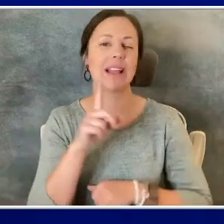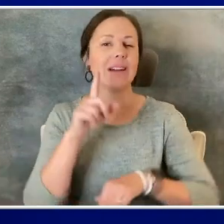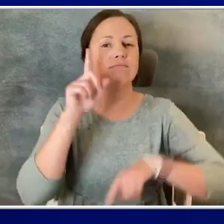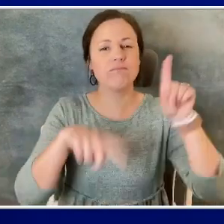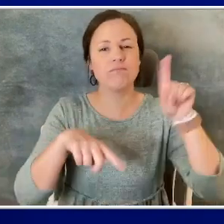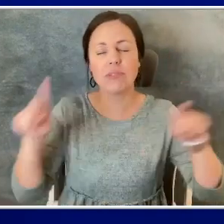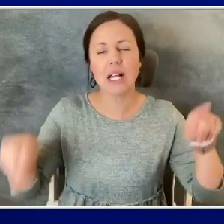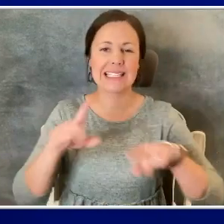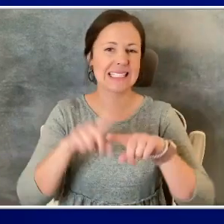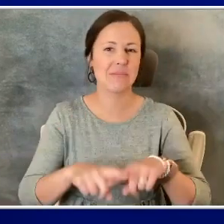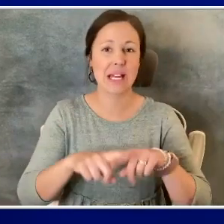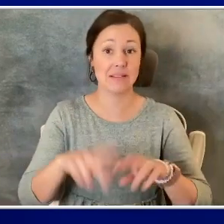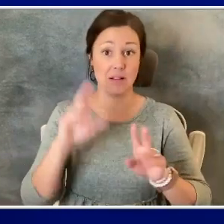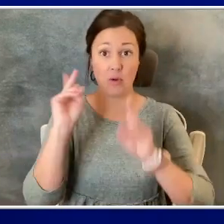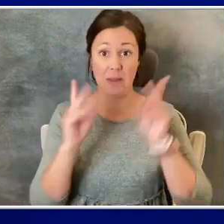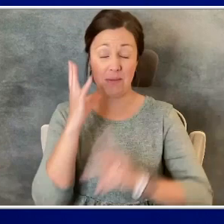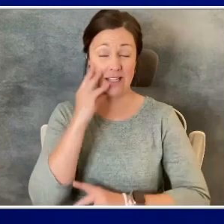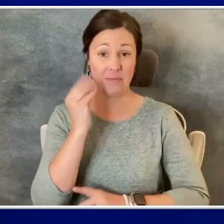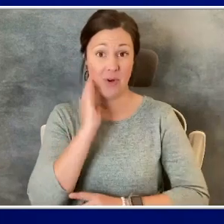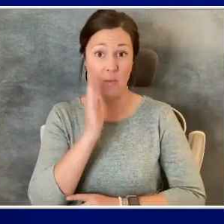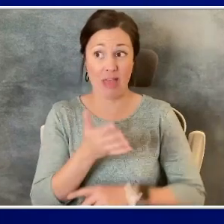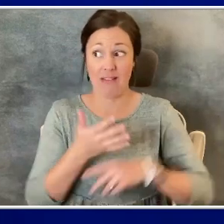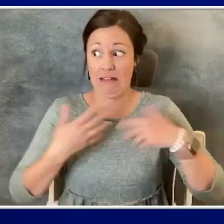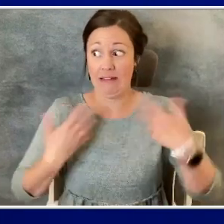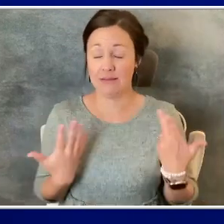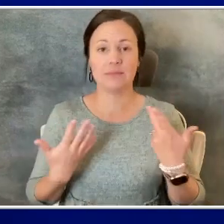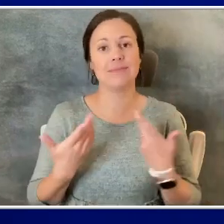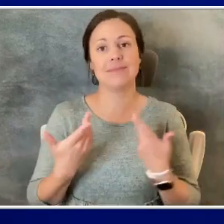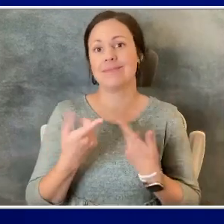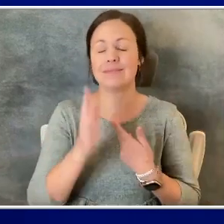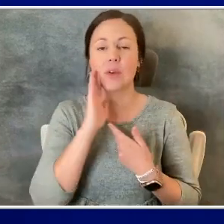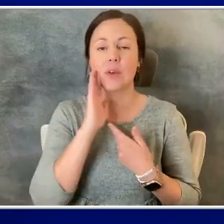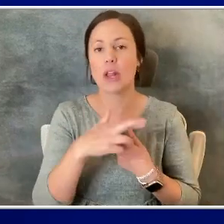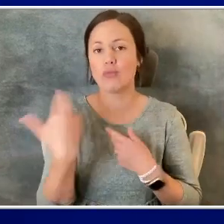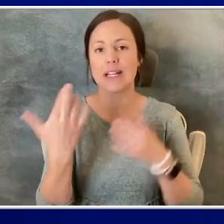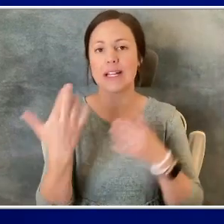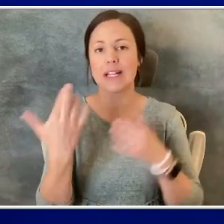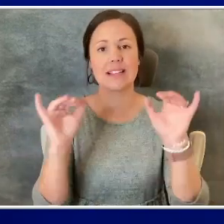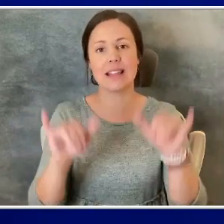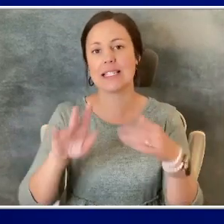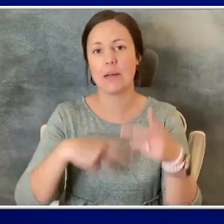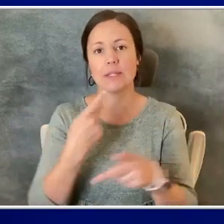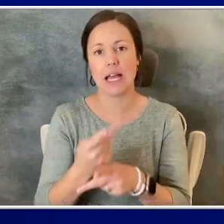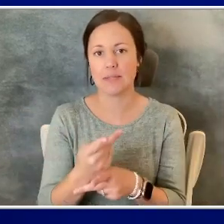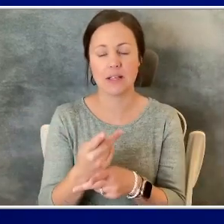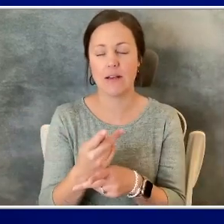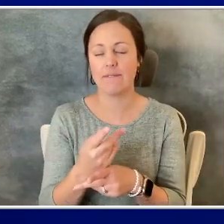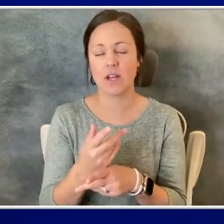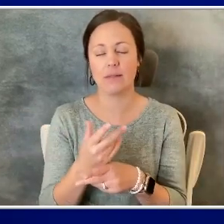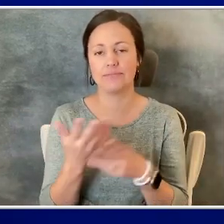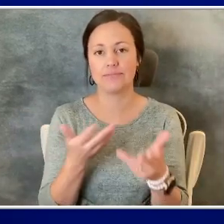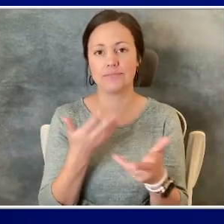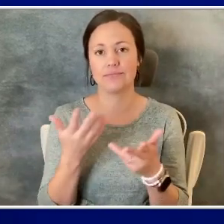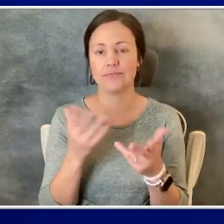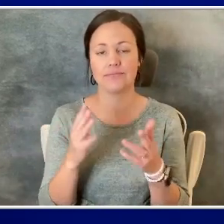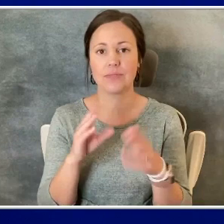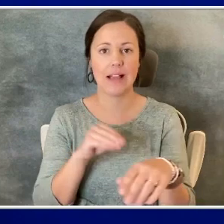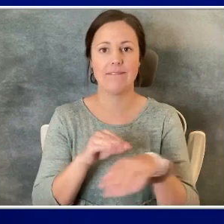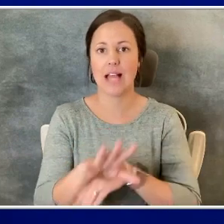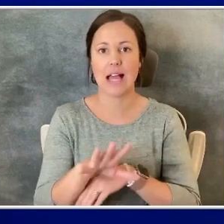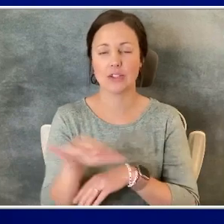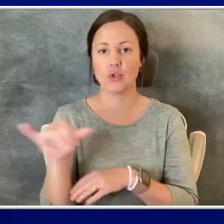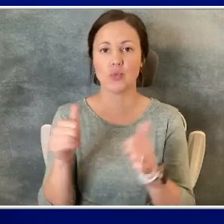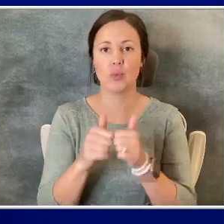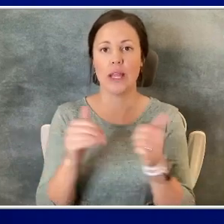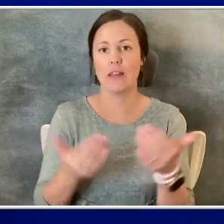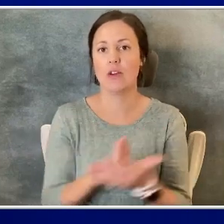people experience, it's really going to be you're going to be at risk of those same types of effects with this new one as with